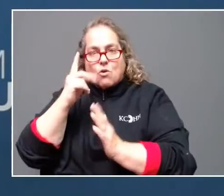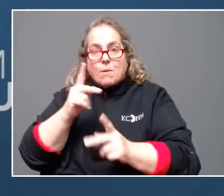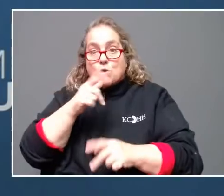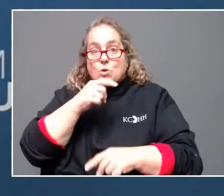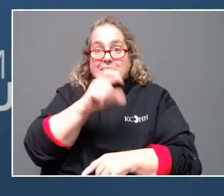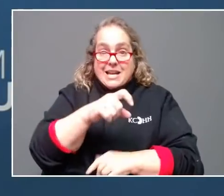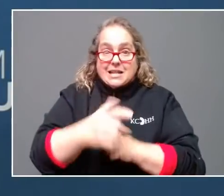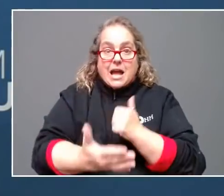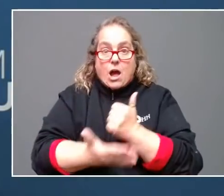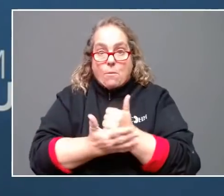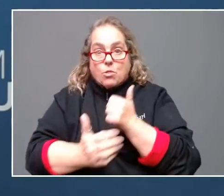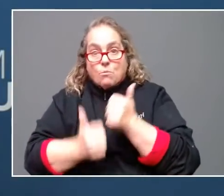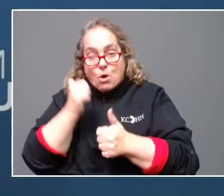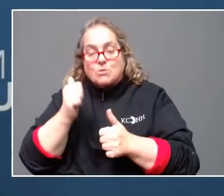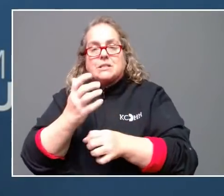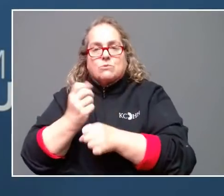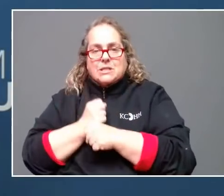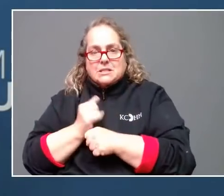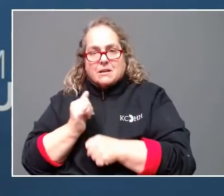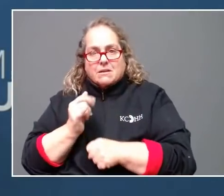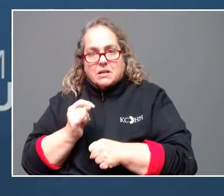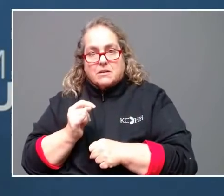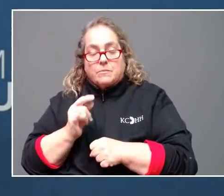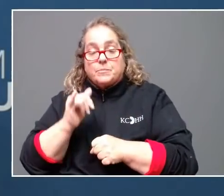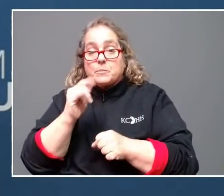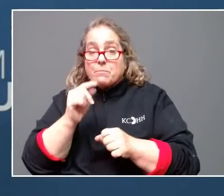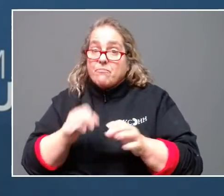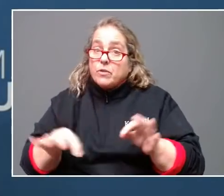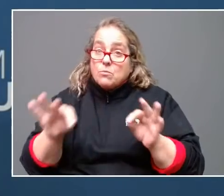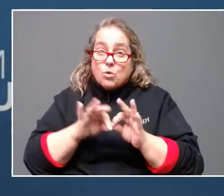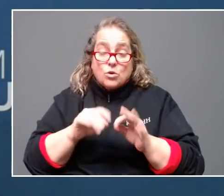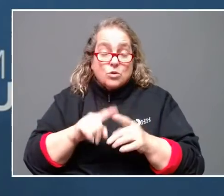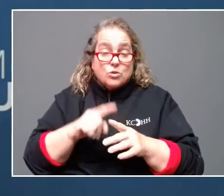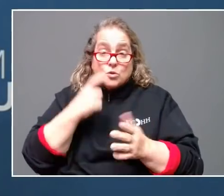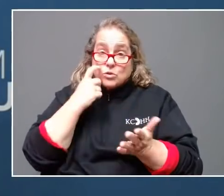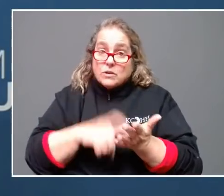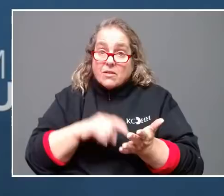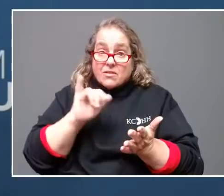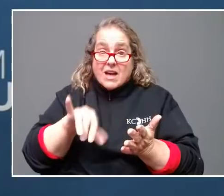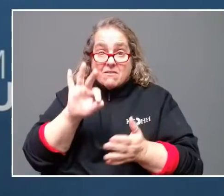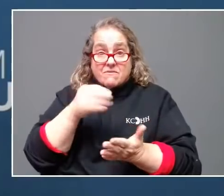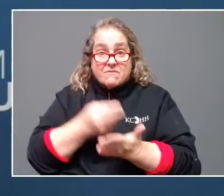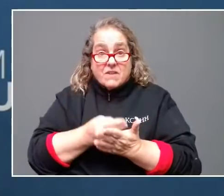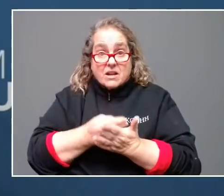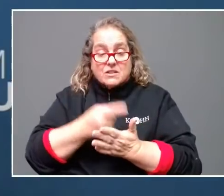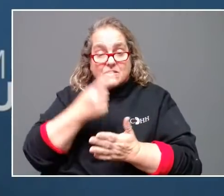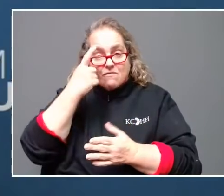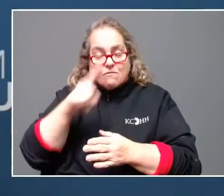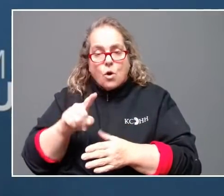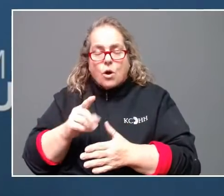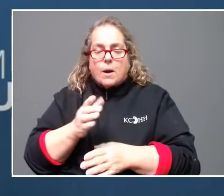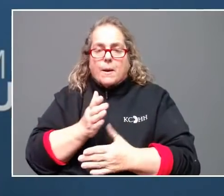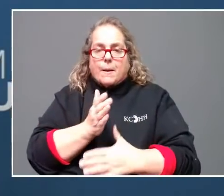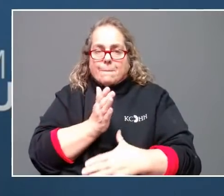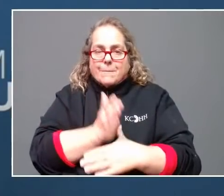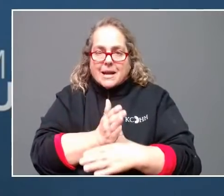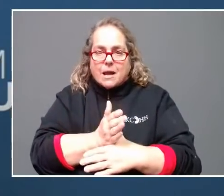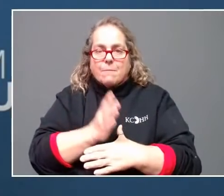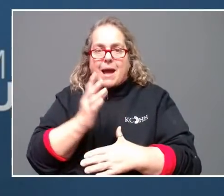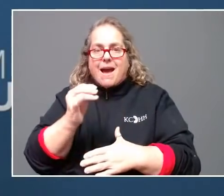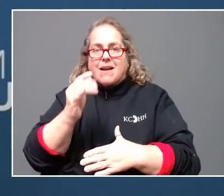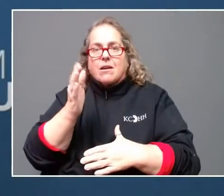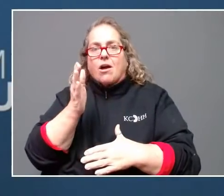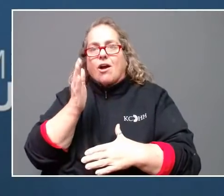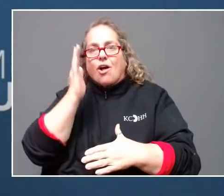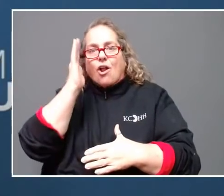receive it. It's important to note that this fund is for the medium and the long term, when so many others are set up